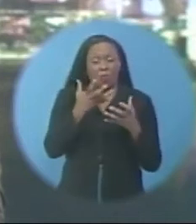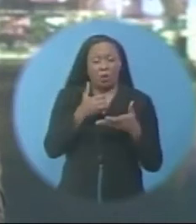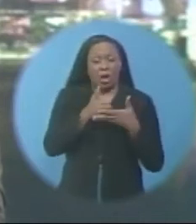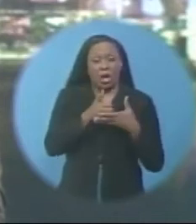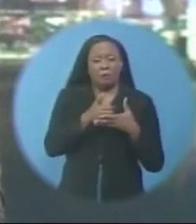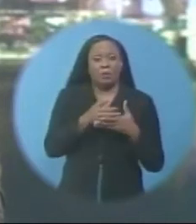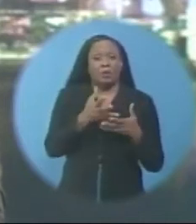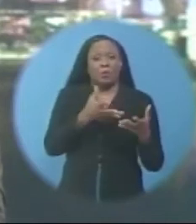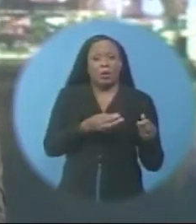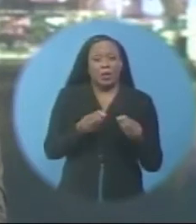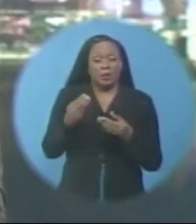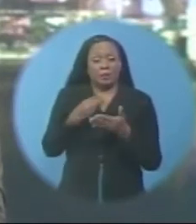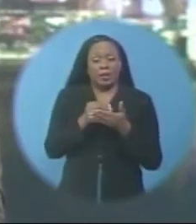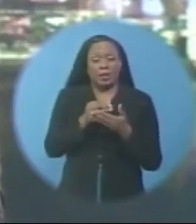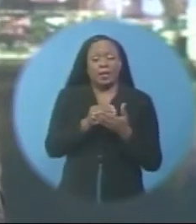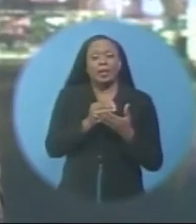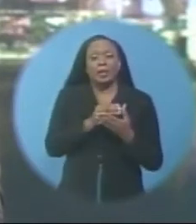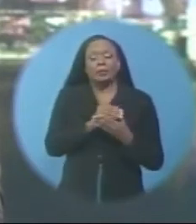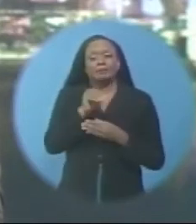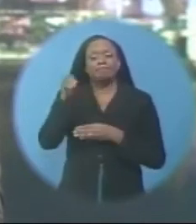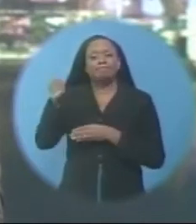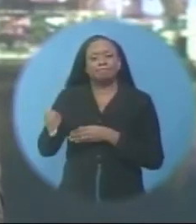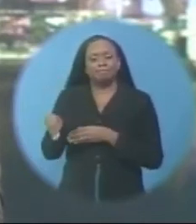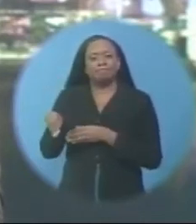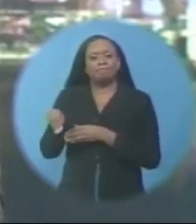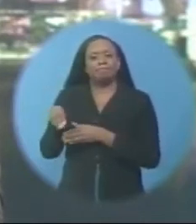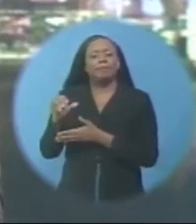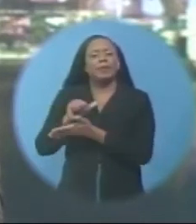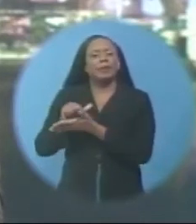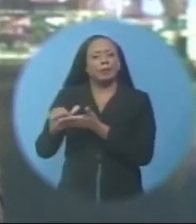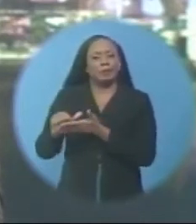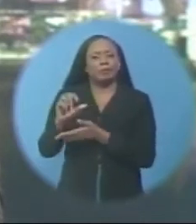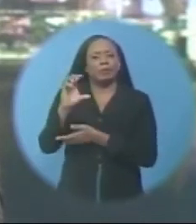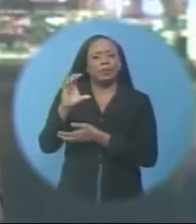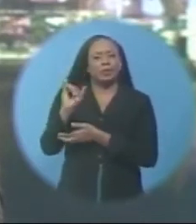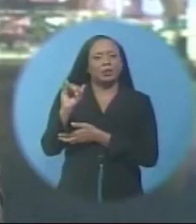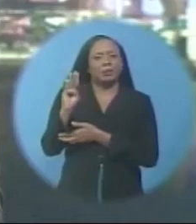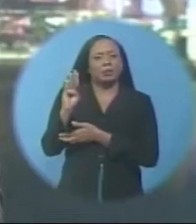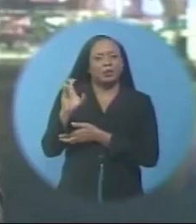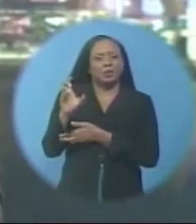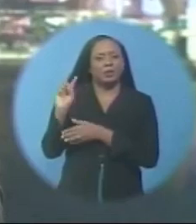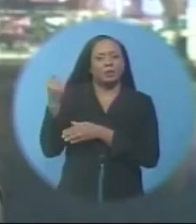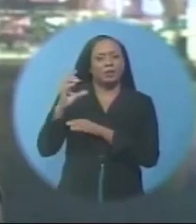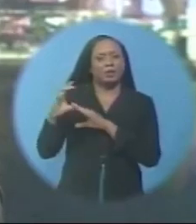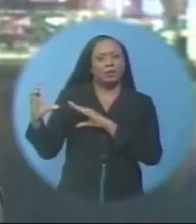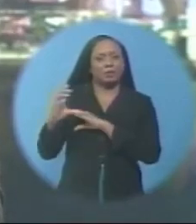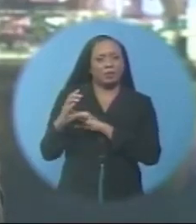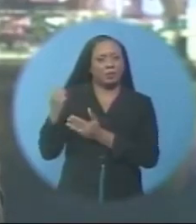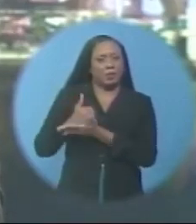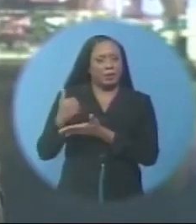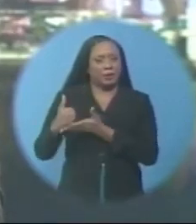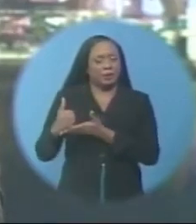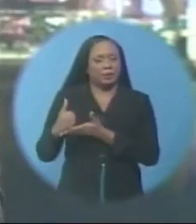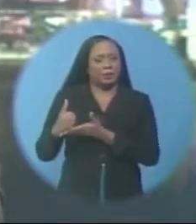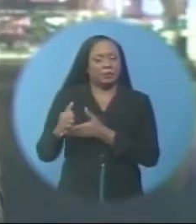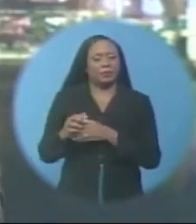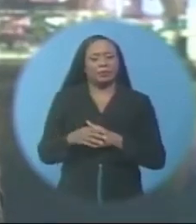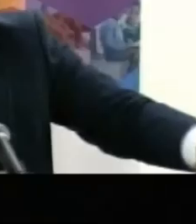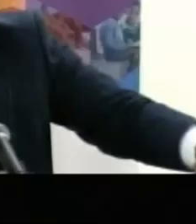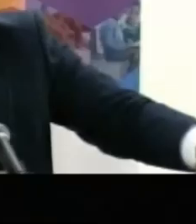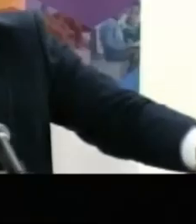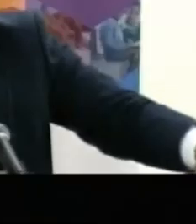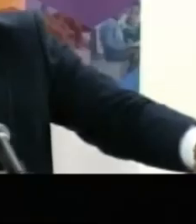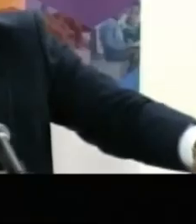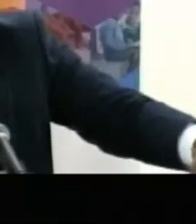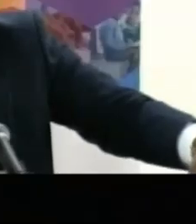those islands affected. He says they currently have an account at the CIBC First Caribbean International Bank. For